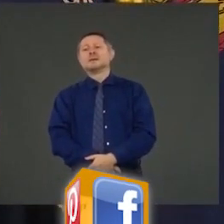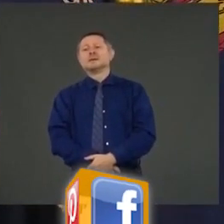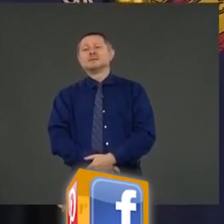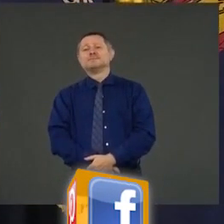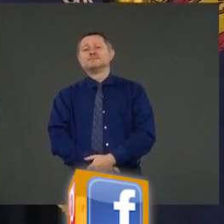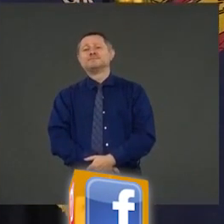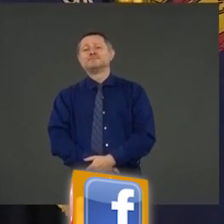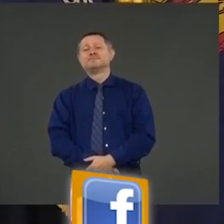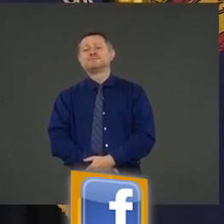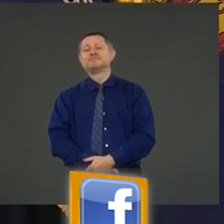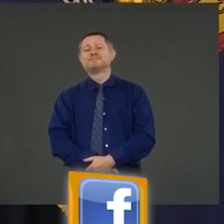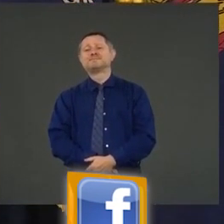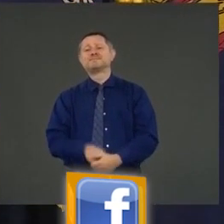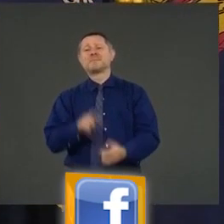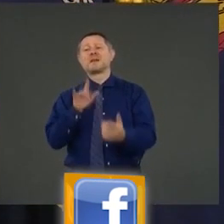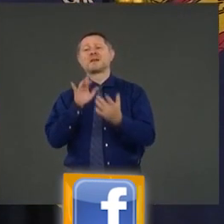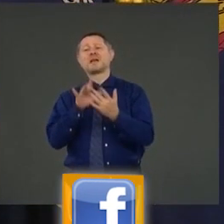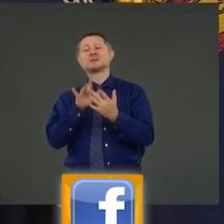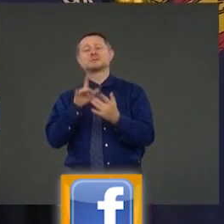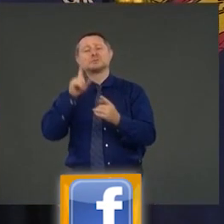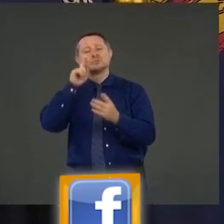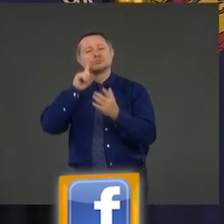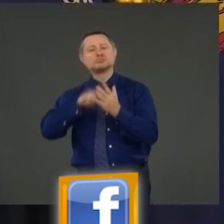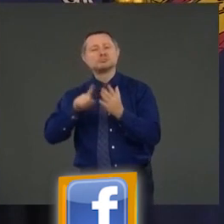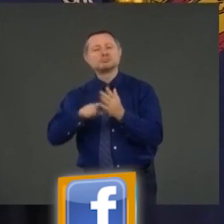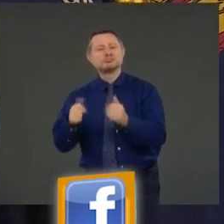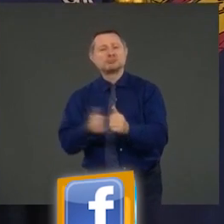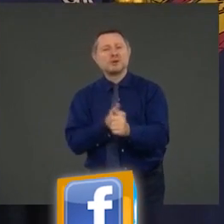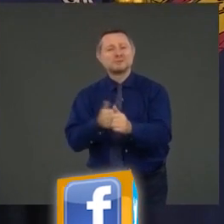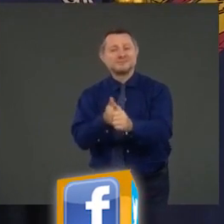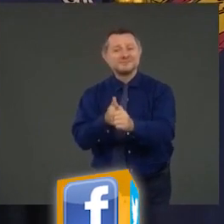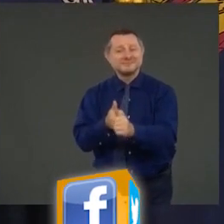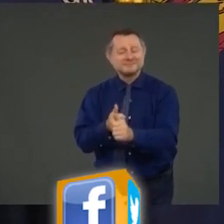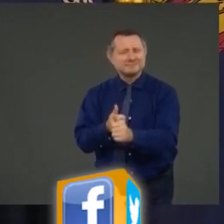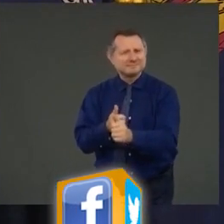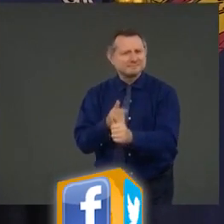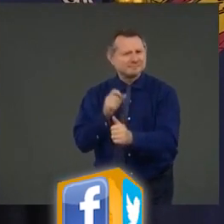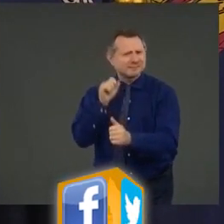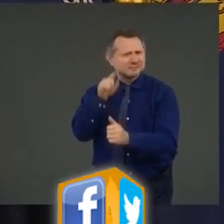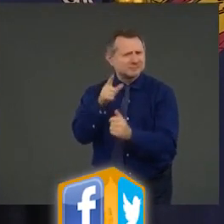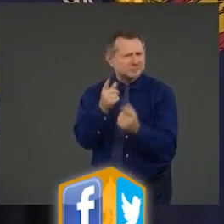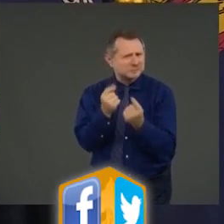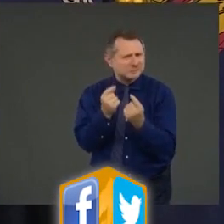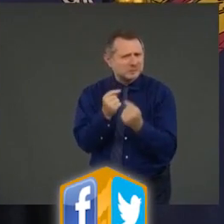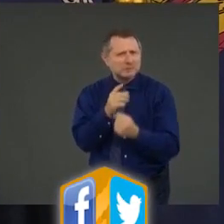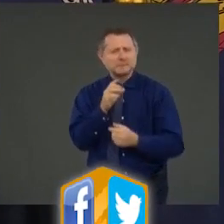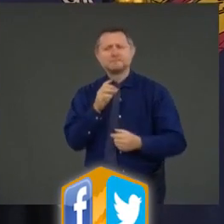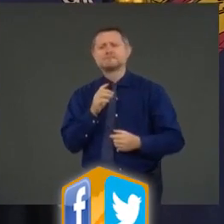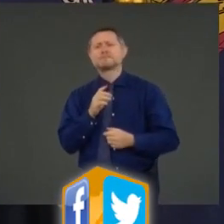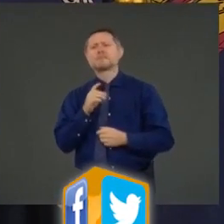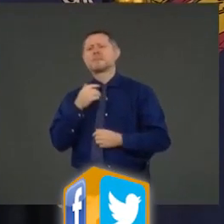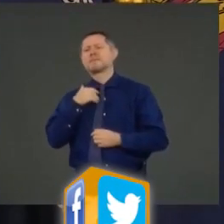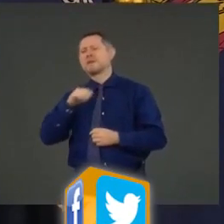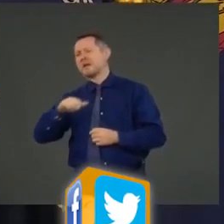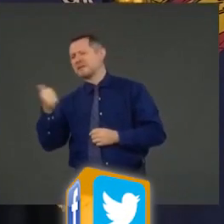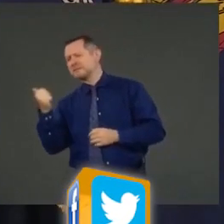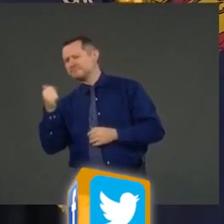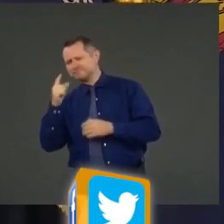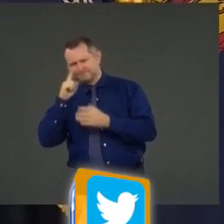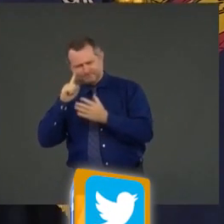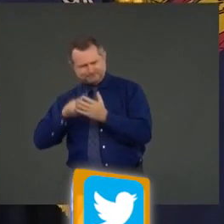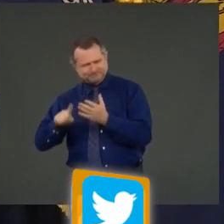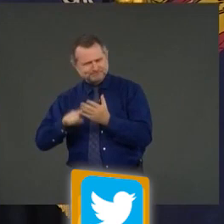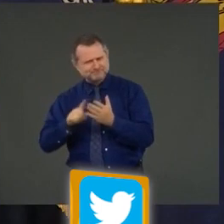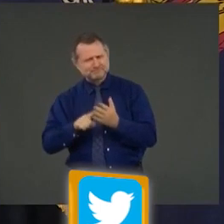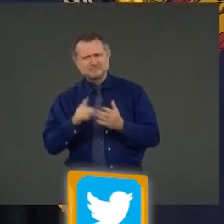Contact tracing. Track people, who are you? I get your info, and then if there's problems, you get a test. We